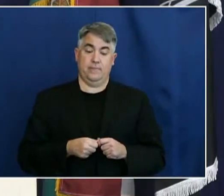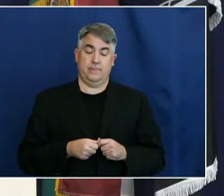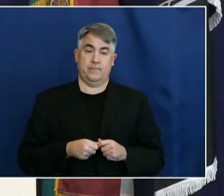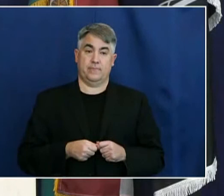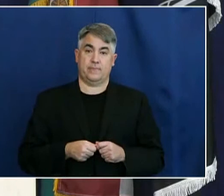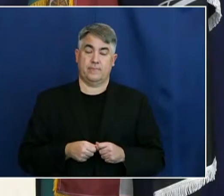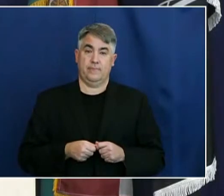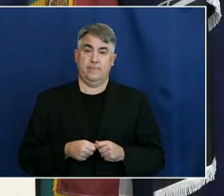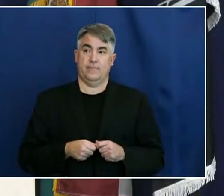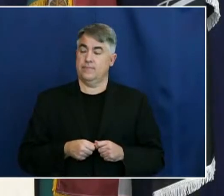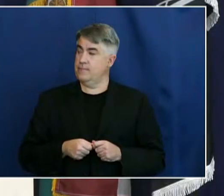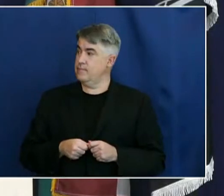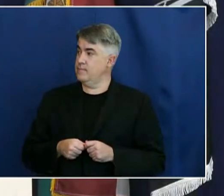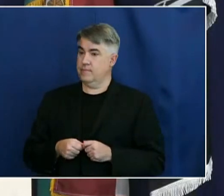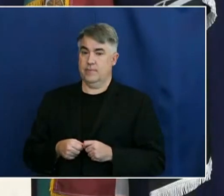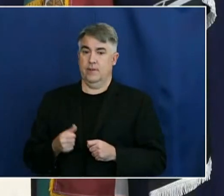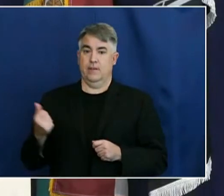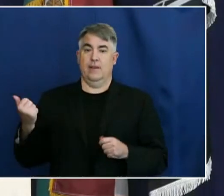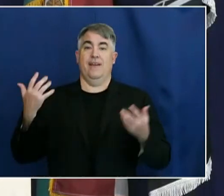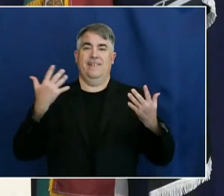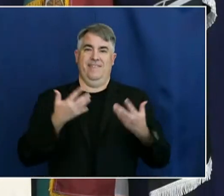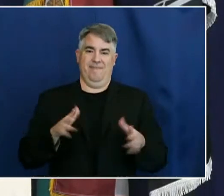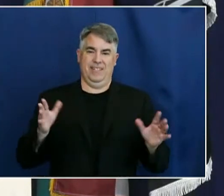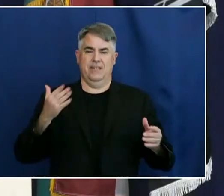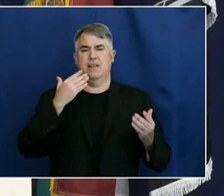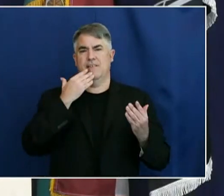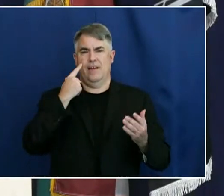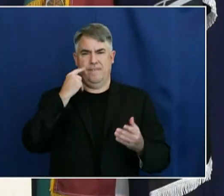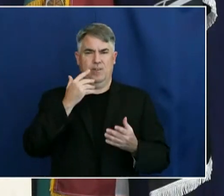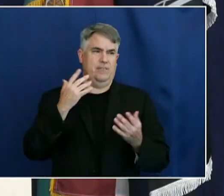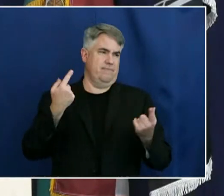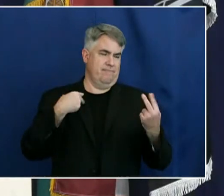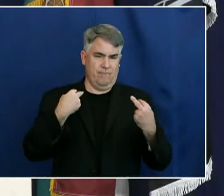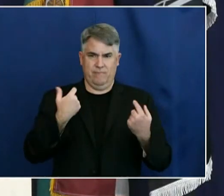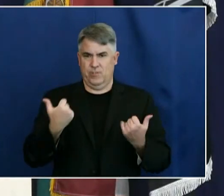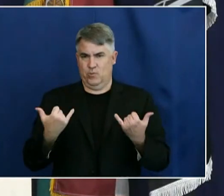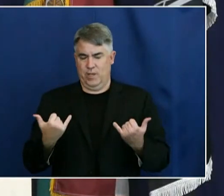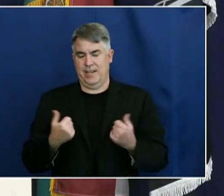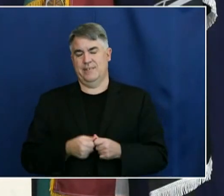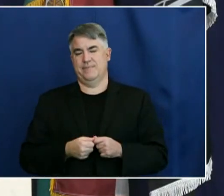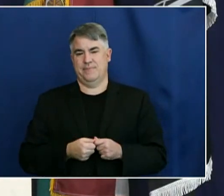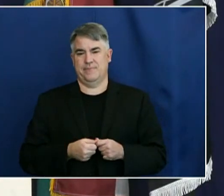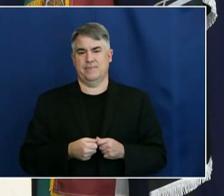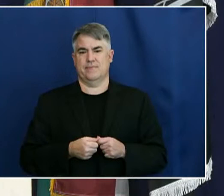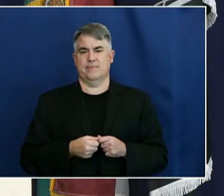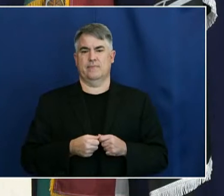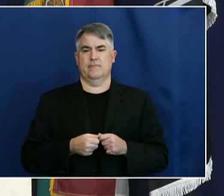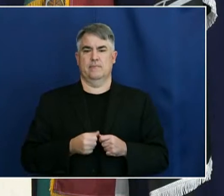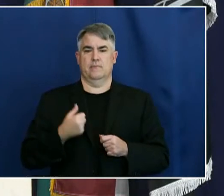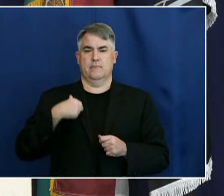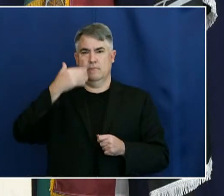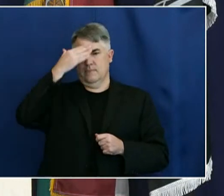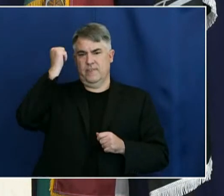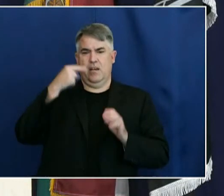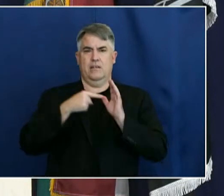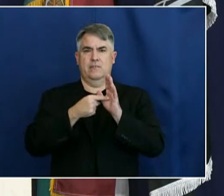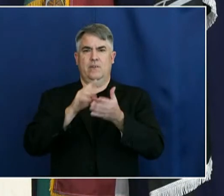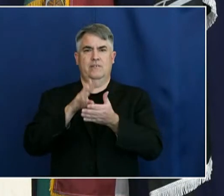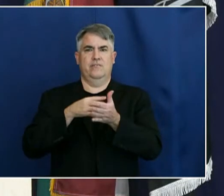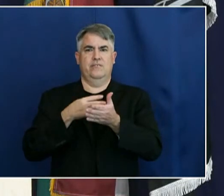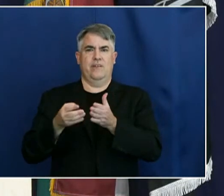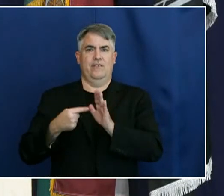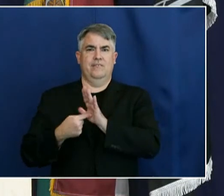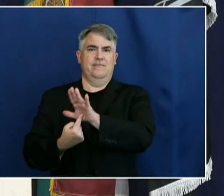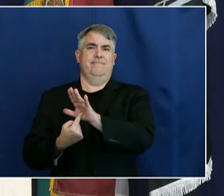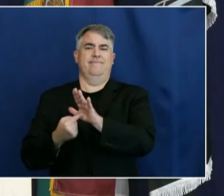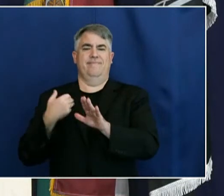That concludes our briefing for today. And my exuberance to take your questions, I forgot the charts for today, but they're posted on our website. I